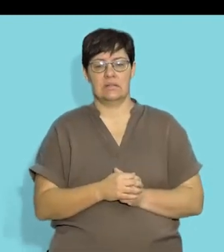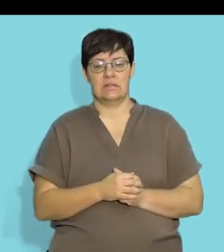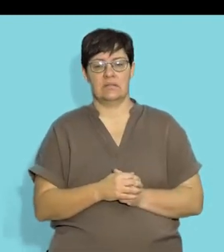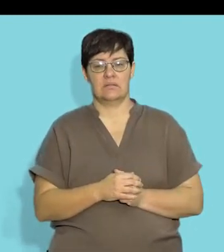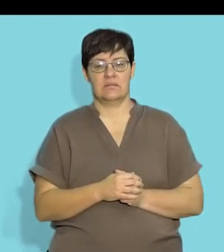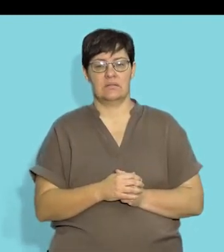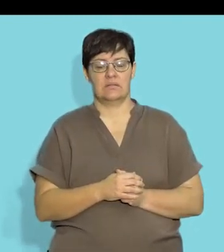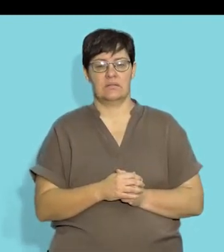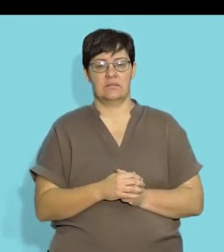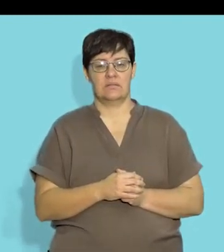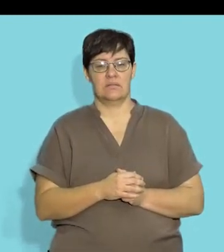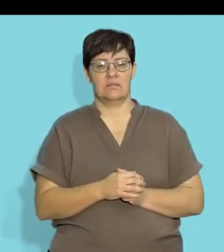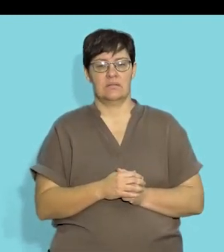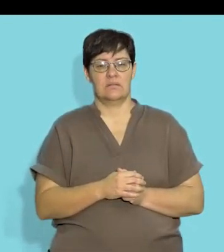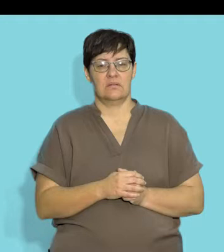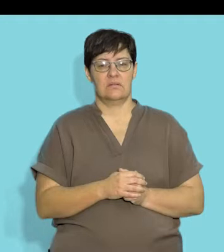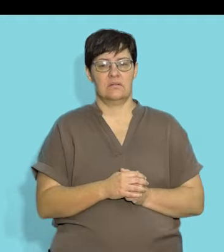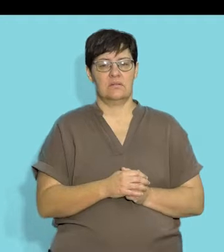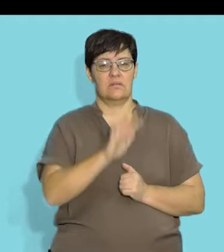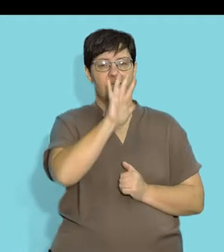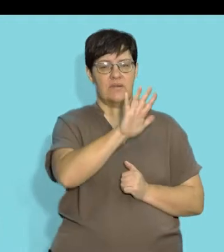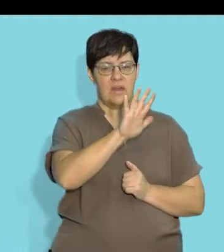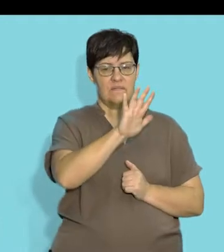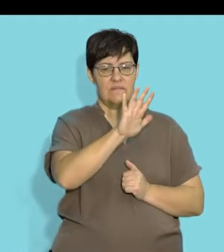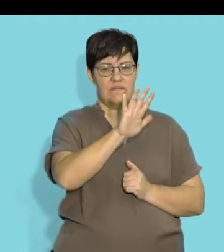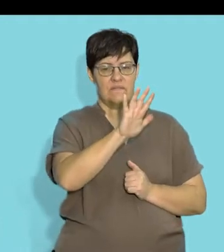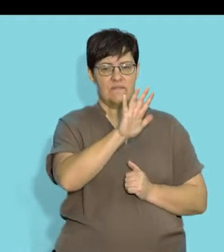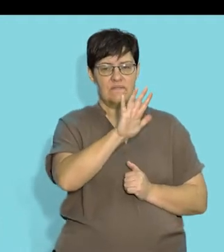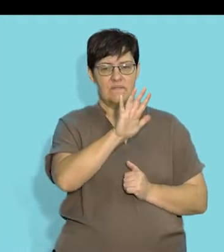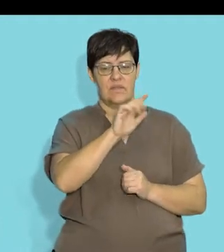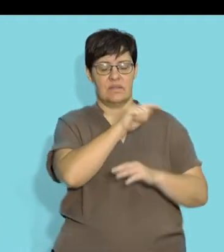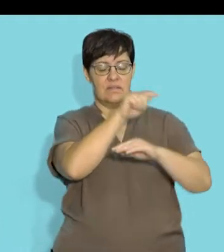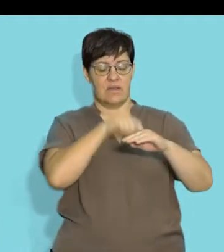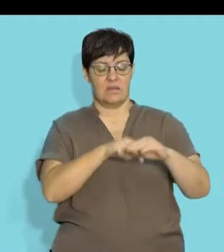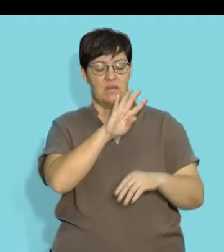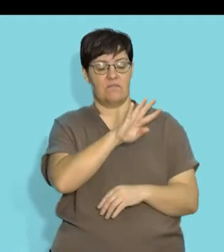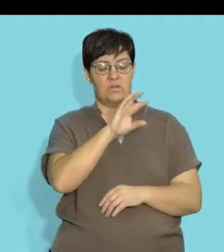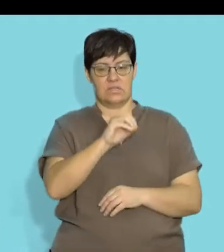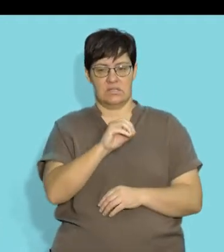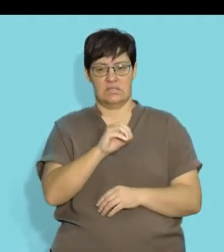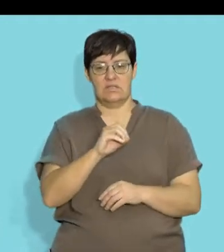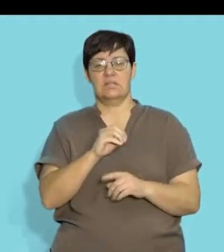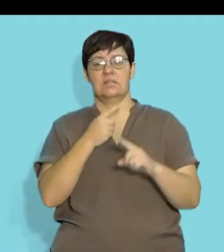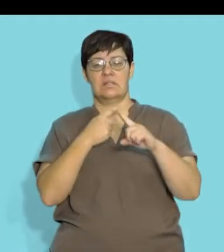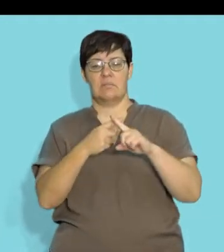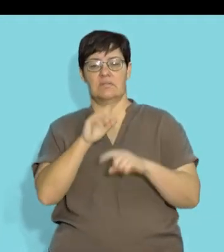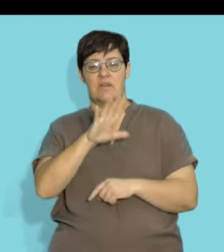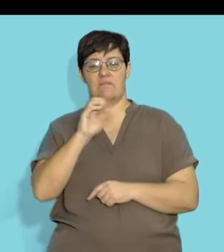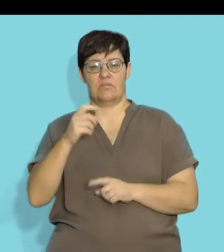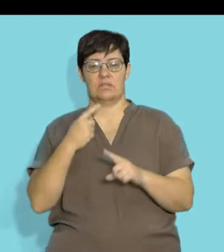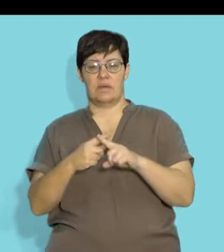to get that value, 5 divided by 40 multiplied by